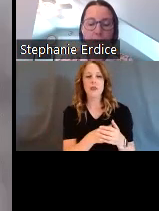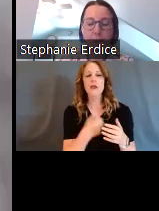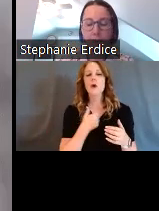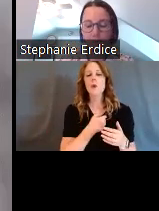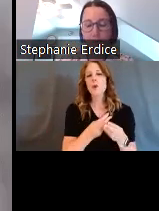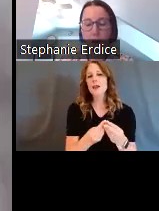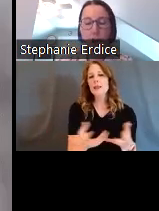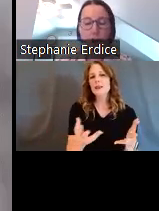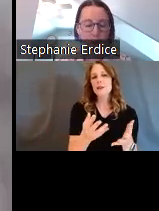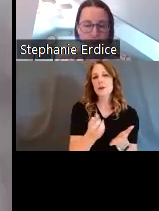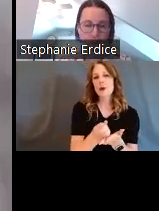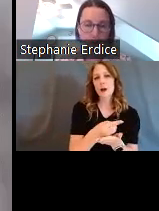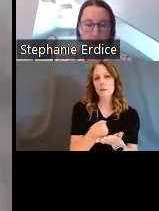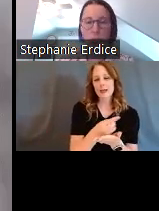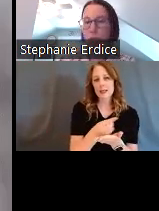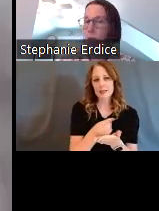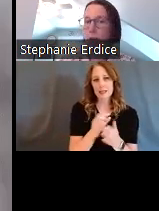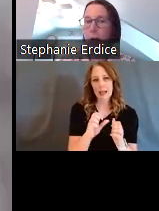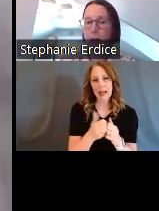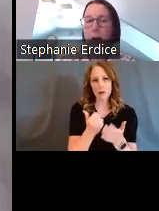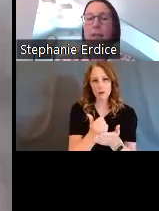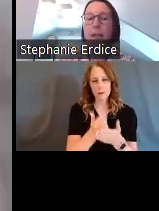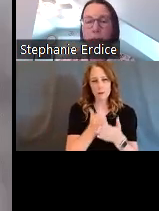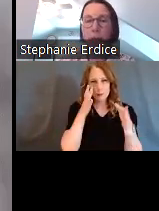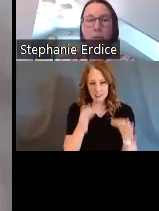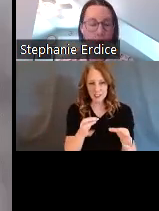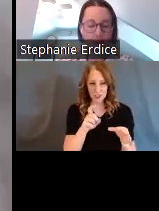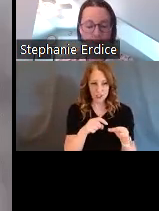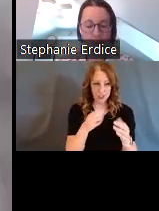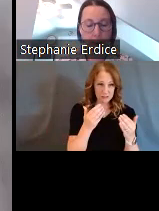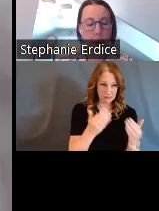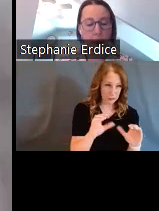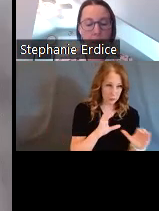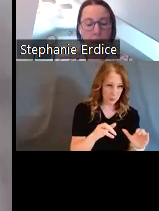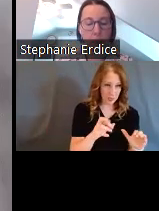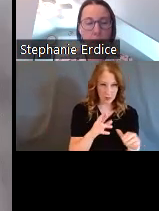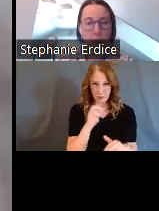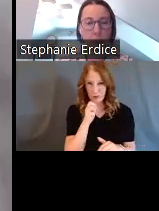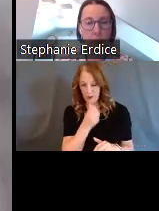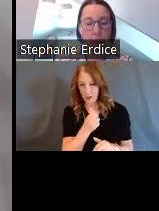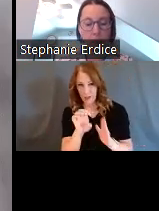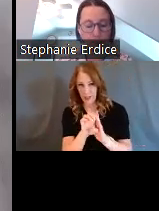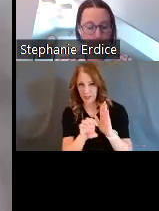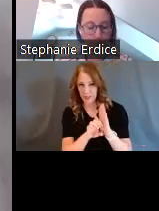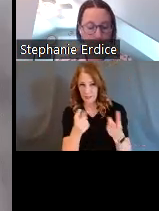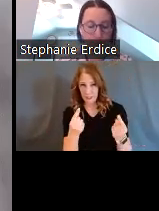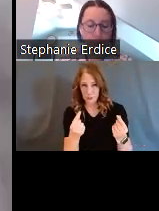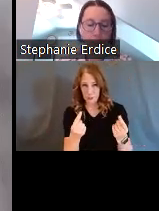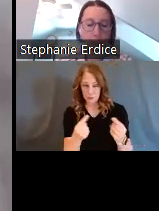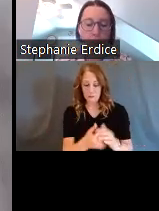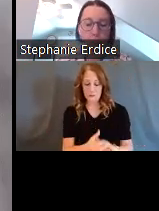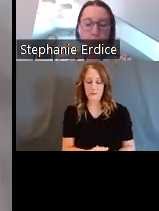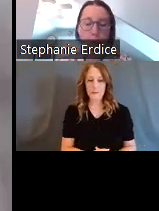kind of make a decision on, should I do this or should I not? Like ethically, what am I obligated to do